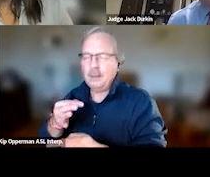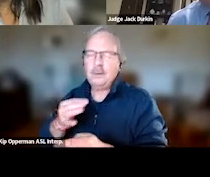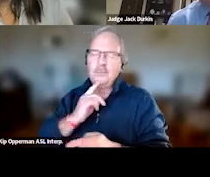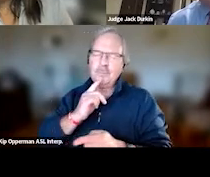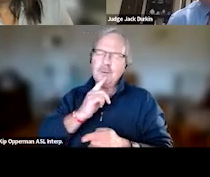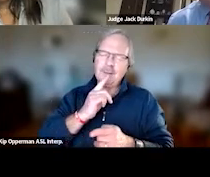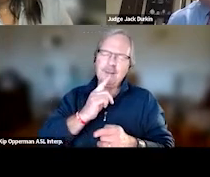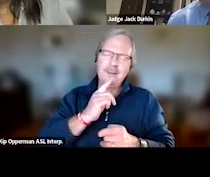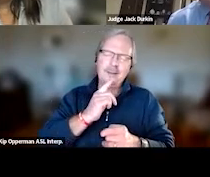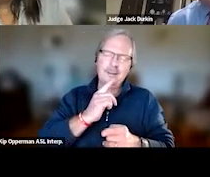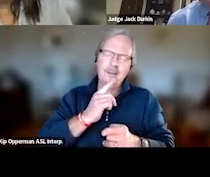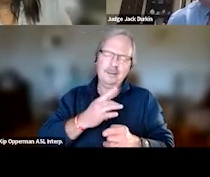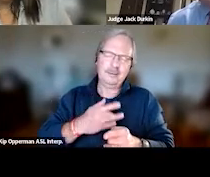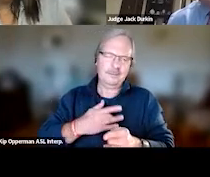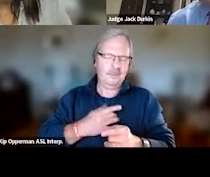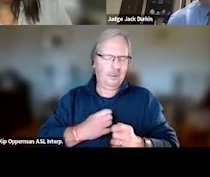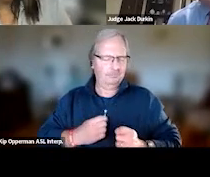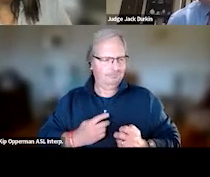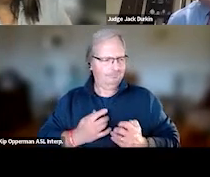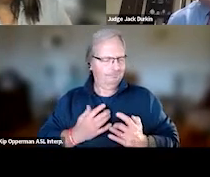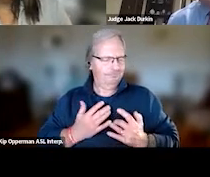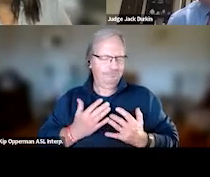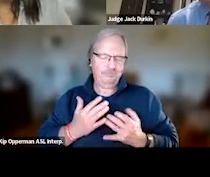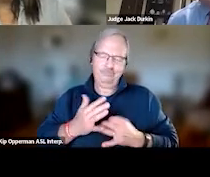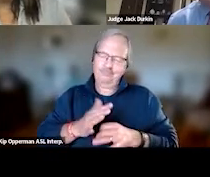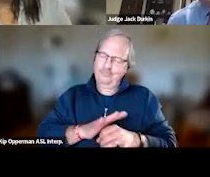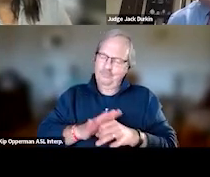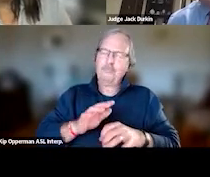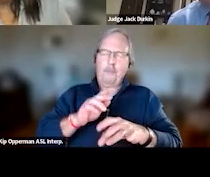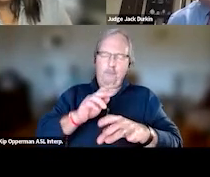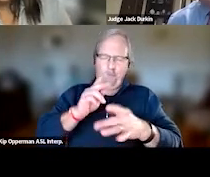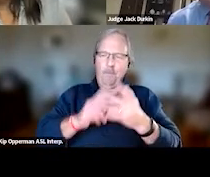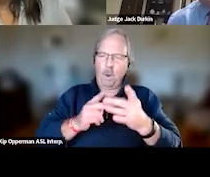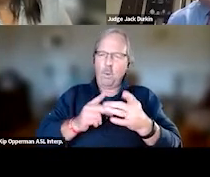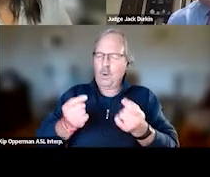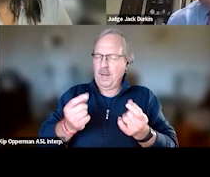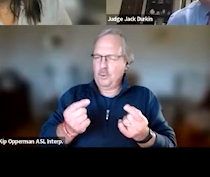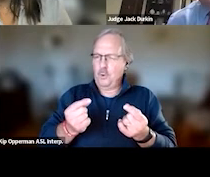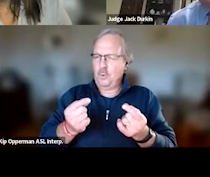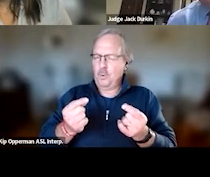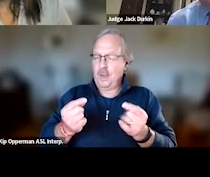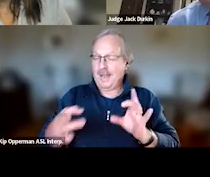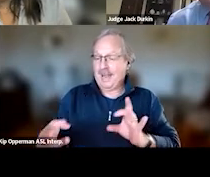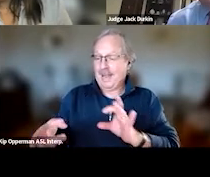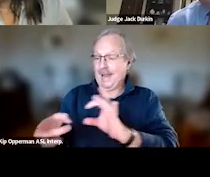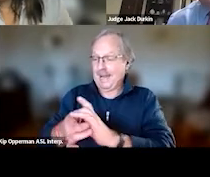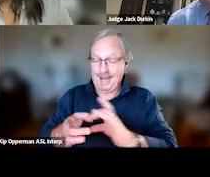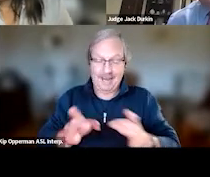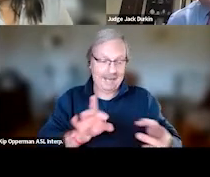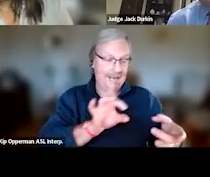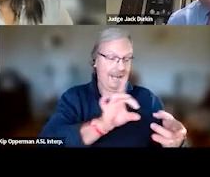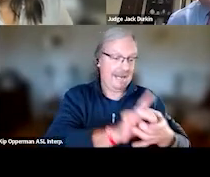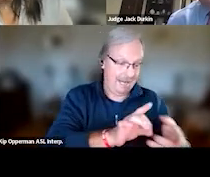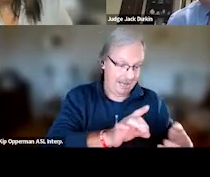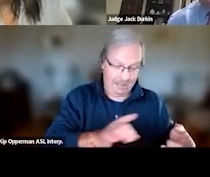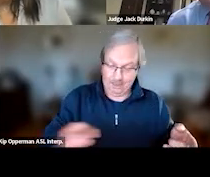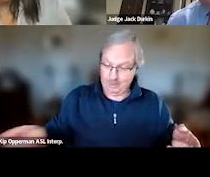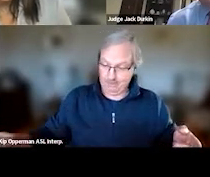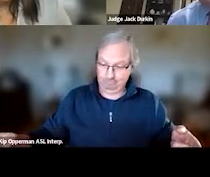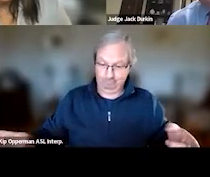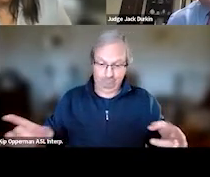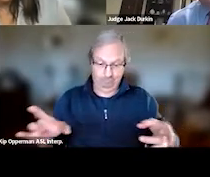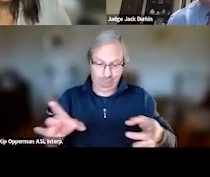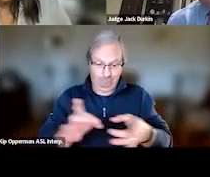really fulfilling part of the work that I do in being able to connect these two typically